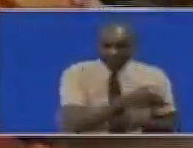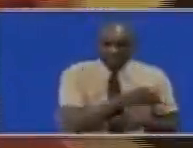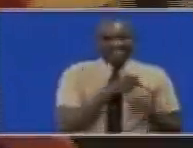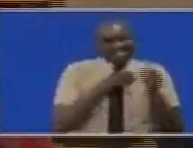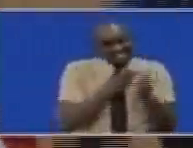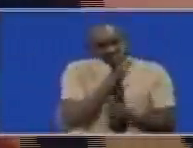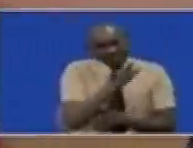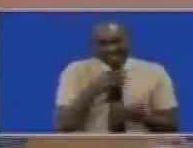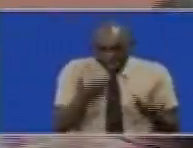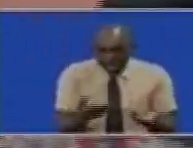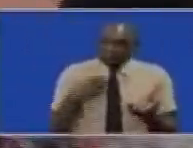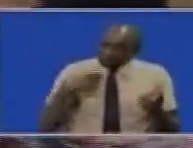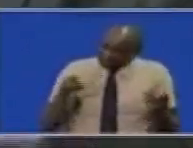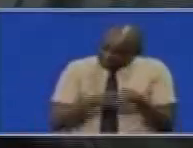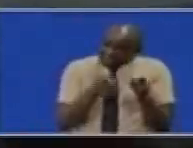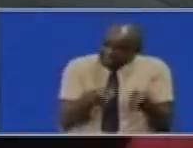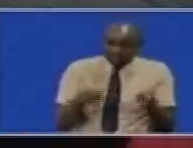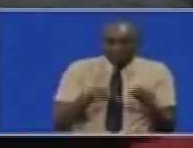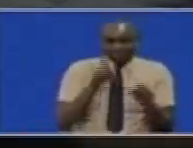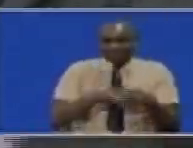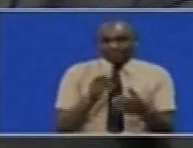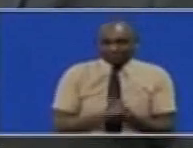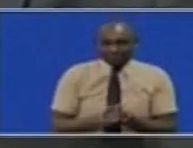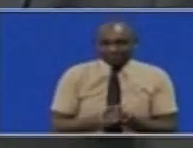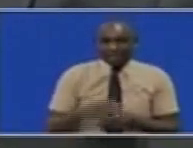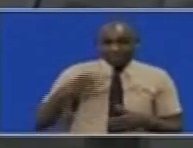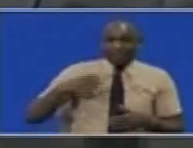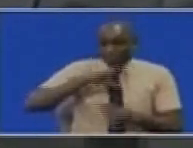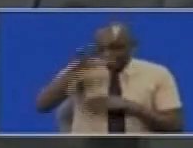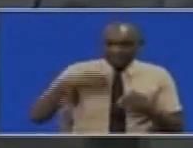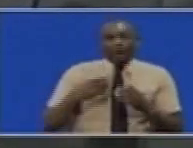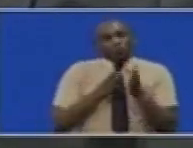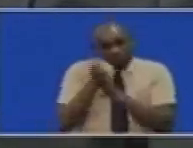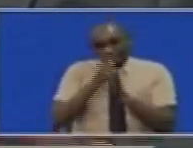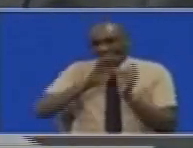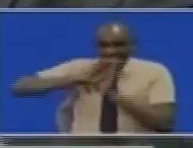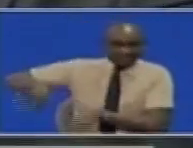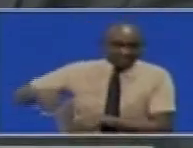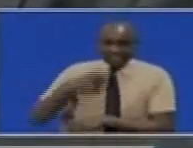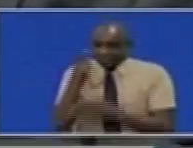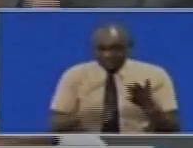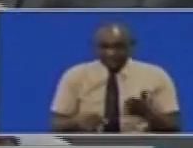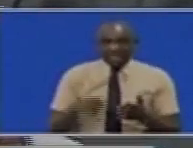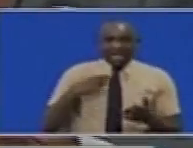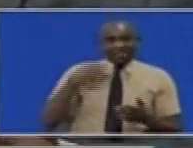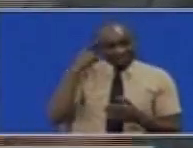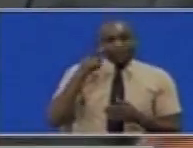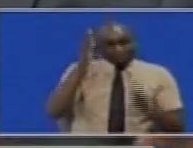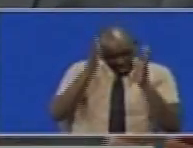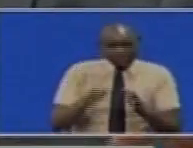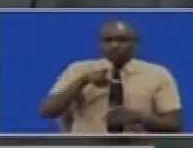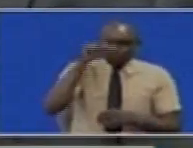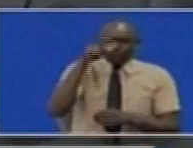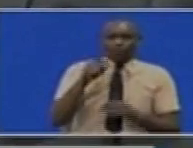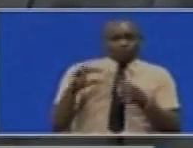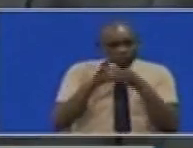leaders seem to be reading from the same script. Everybody's now putting down their ambitions, saying that whoever is chosen by the United